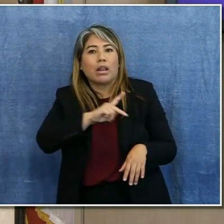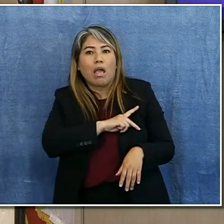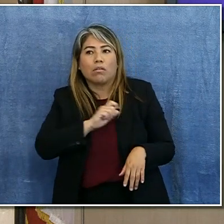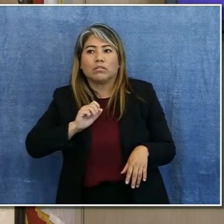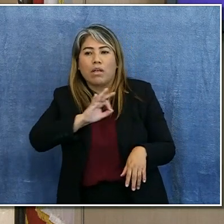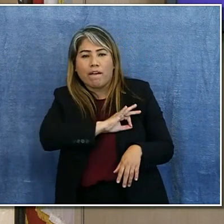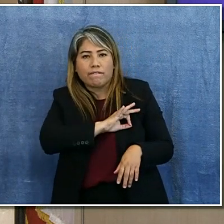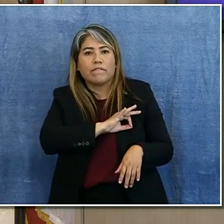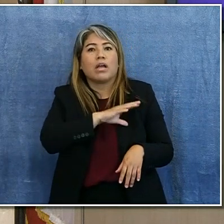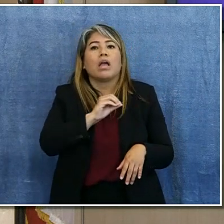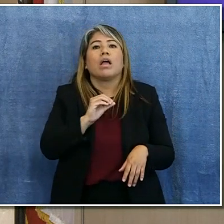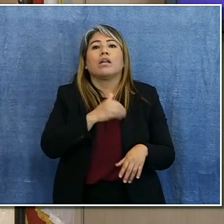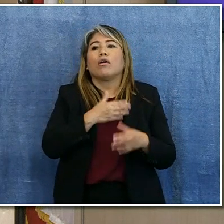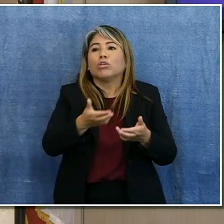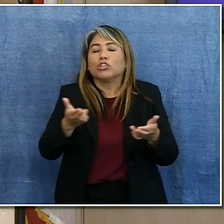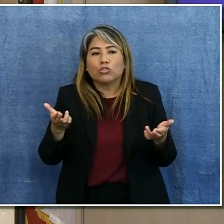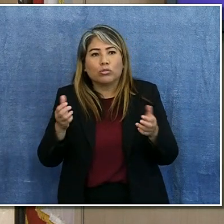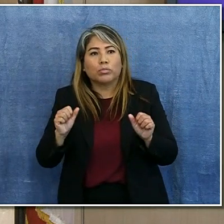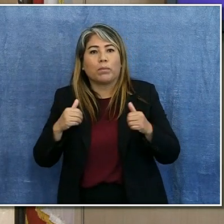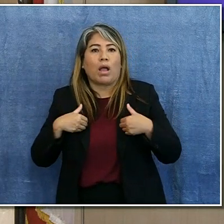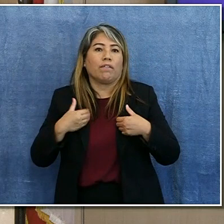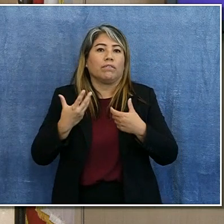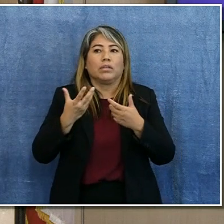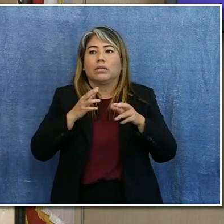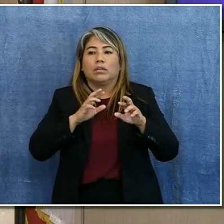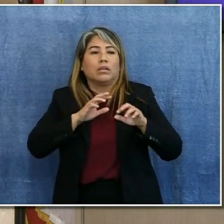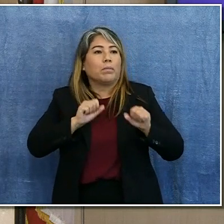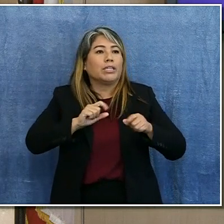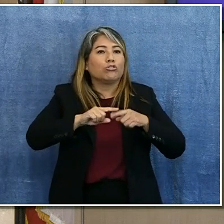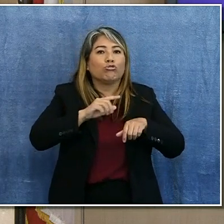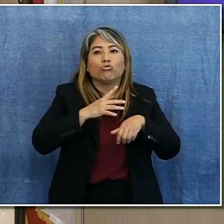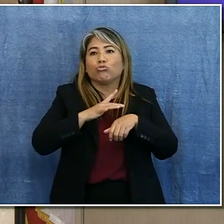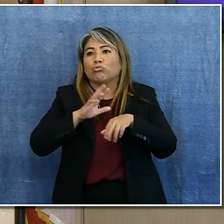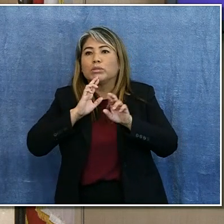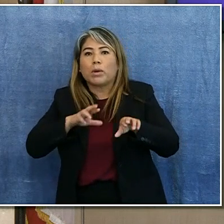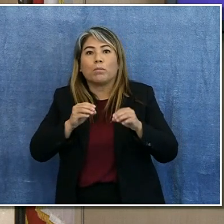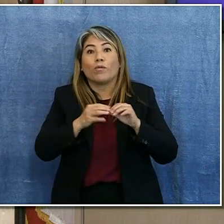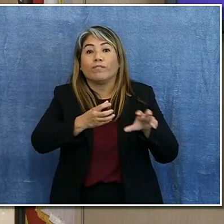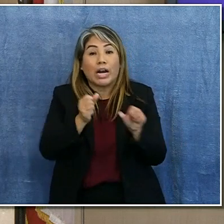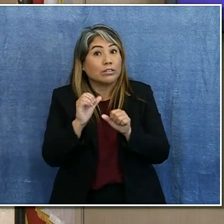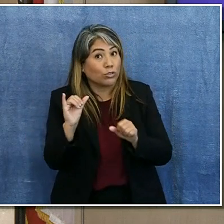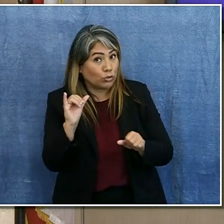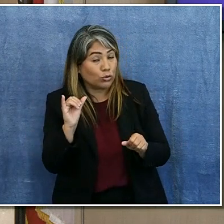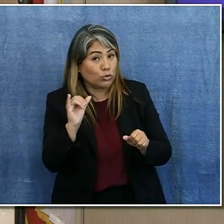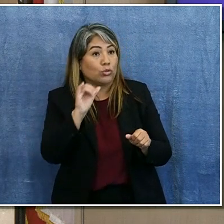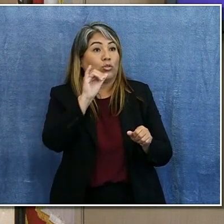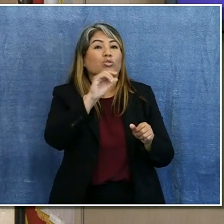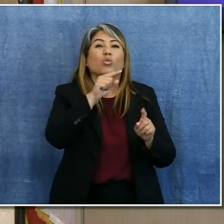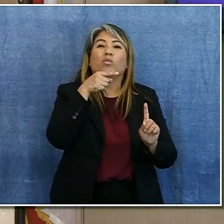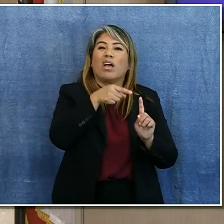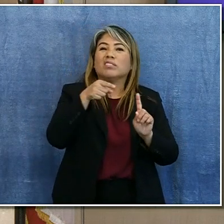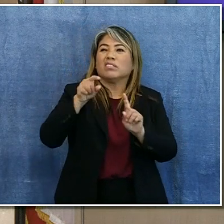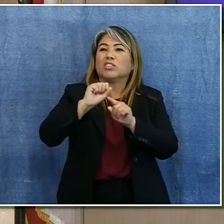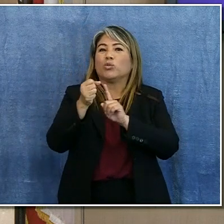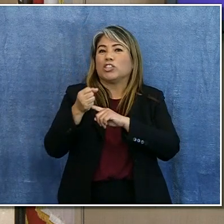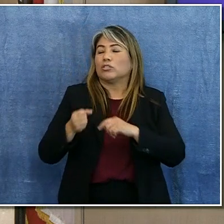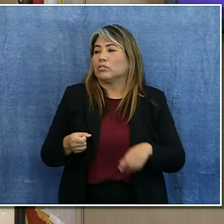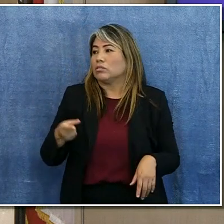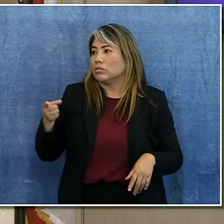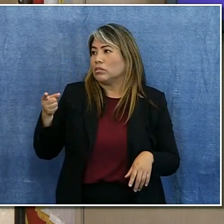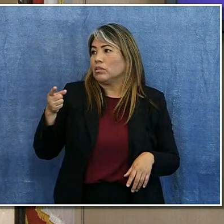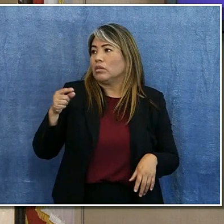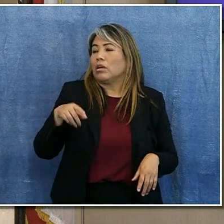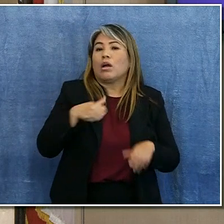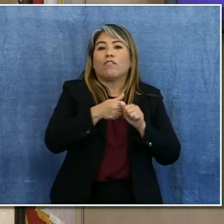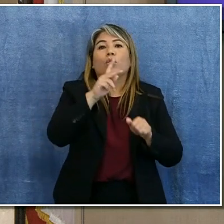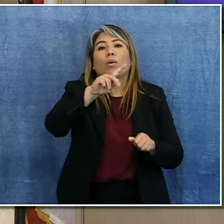the resources to be able to respond to more of these and respond quicker to these situations. And Supervisor Fletcher,